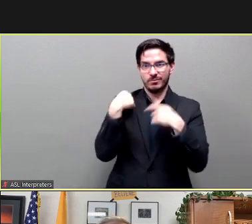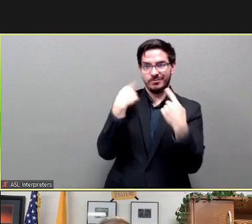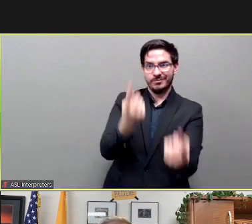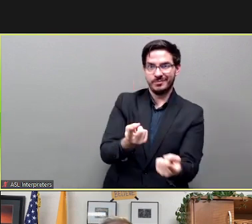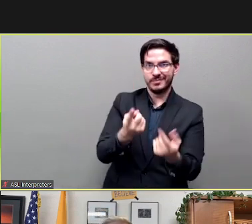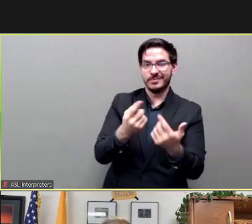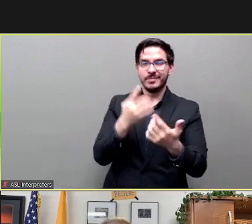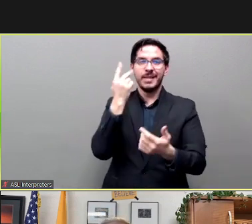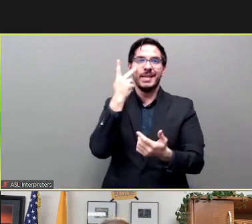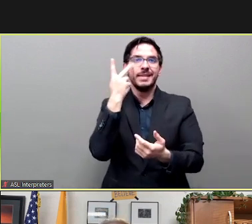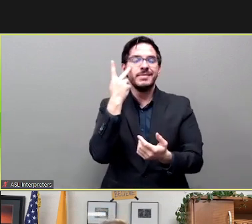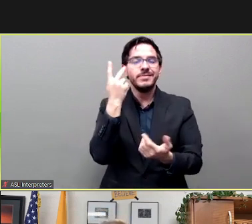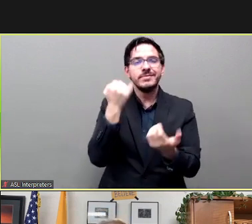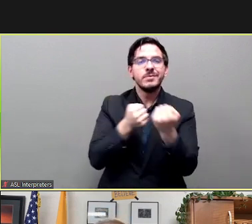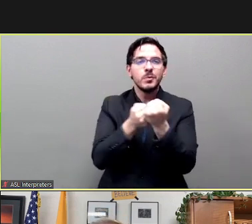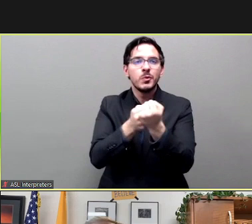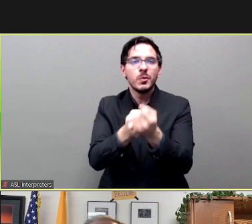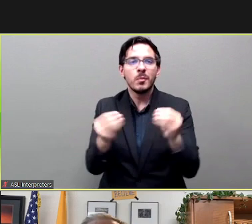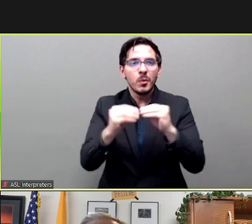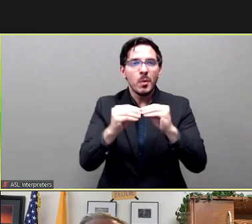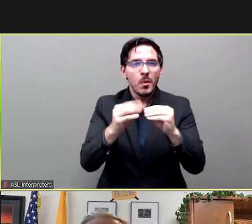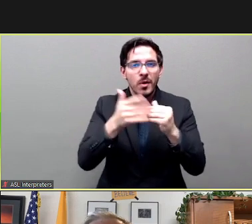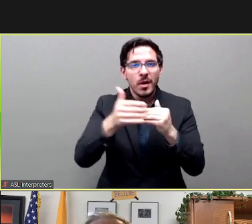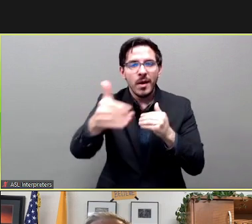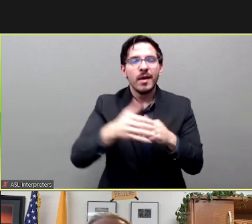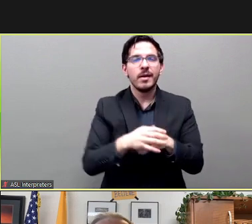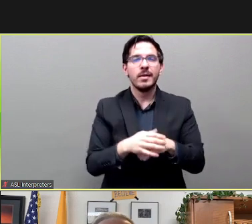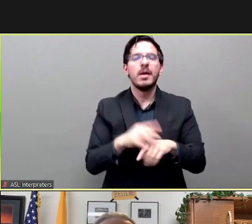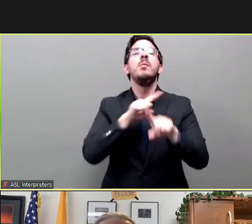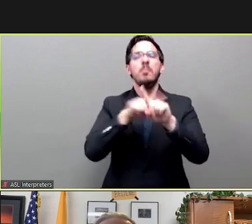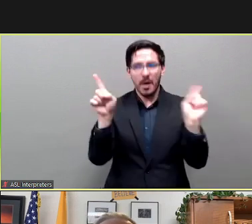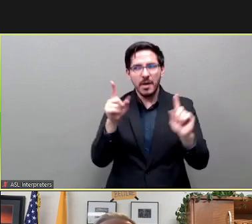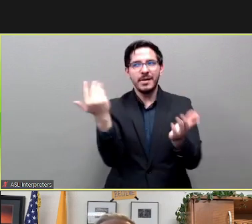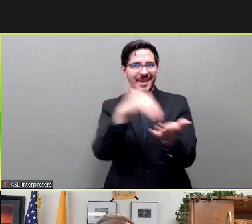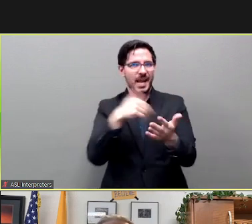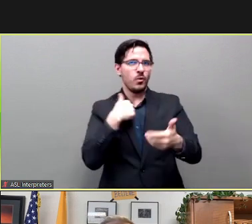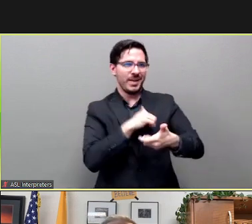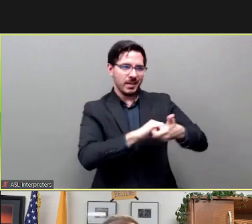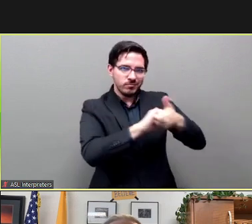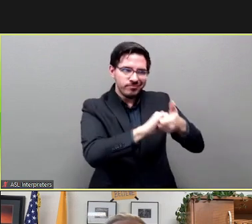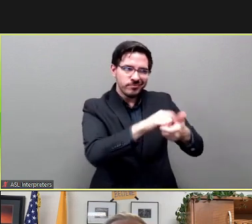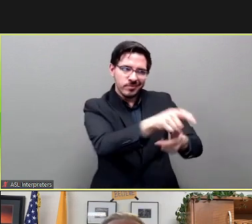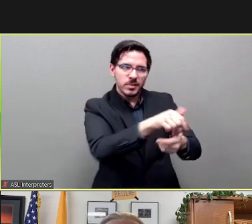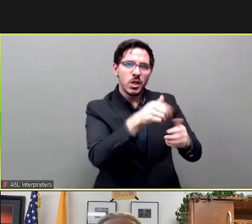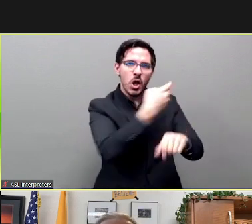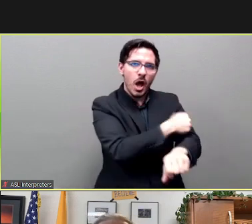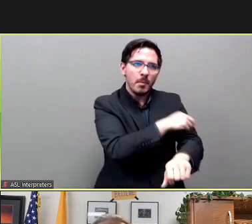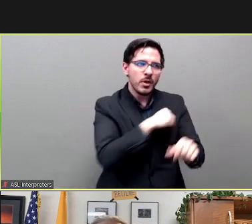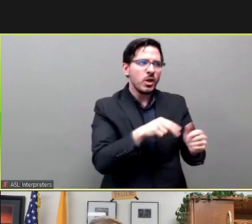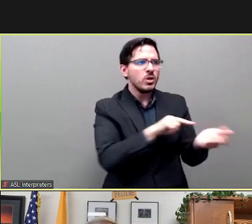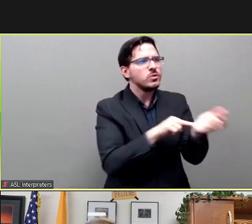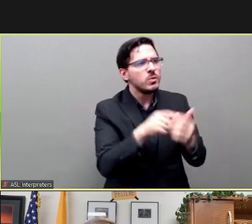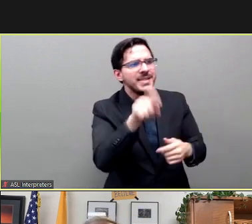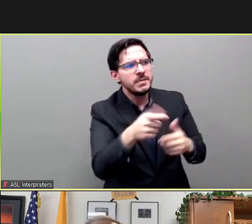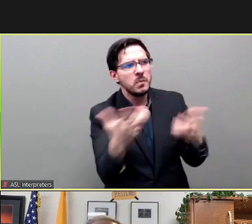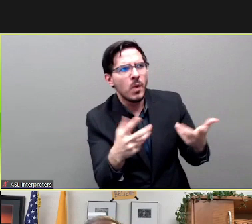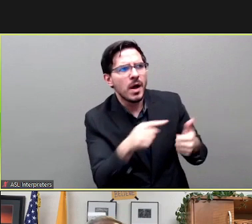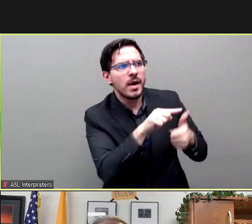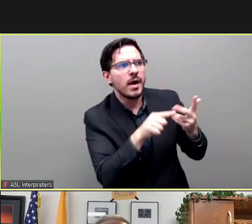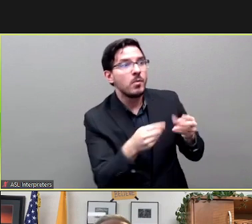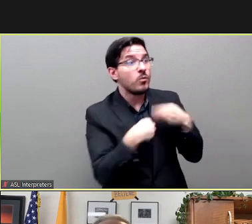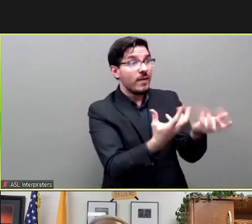as the time goes on. But we are working with our hospitals to find out what those needs are and where we can provide equipment or